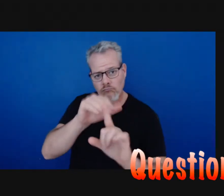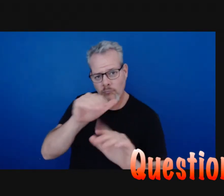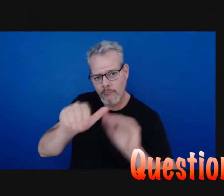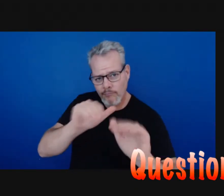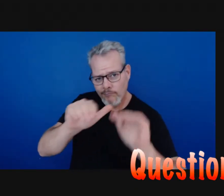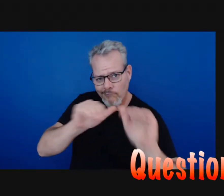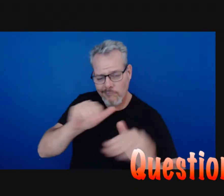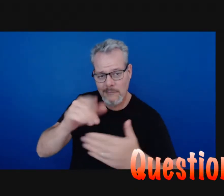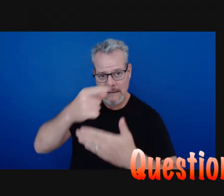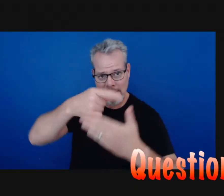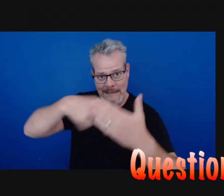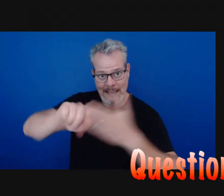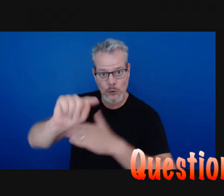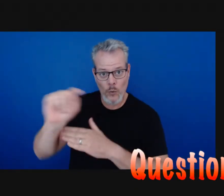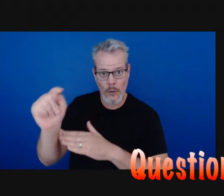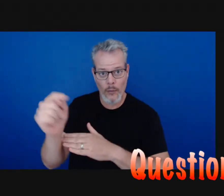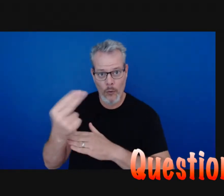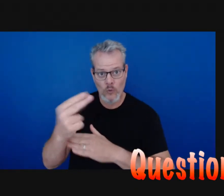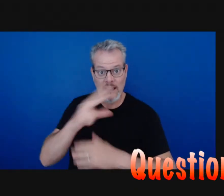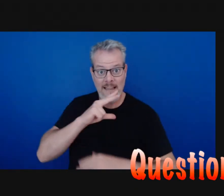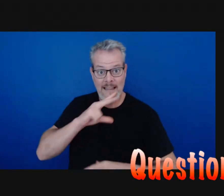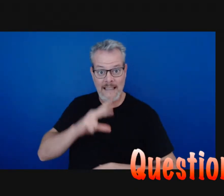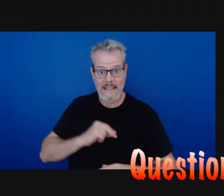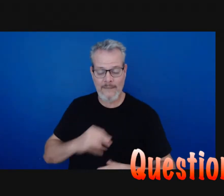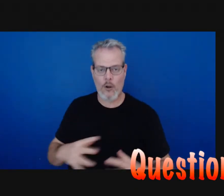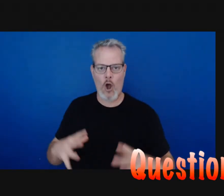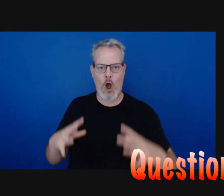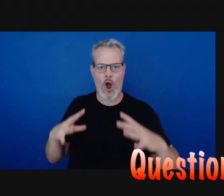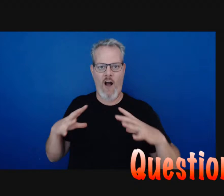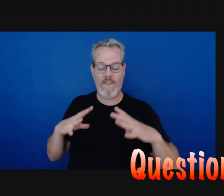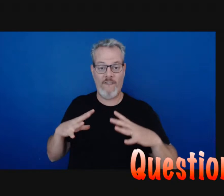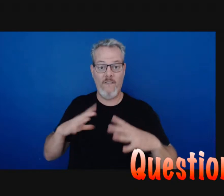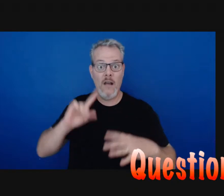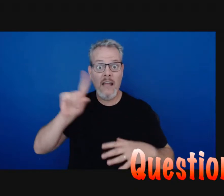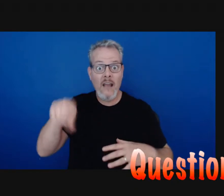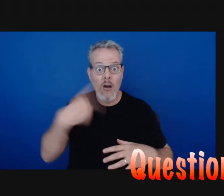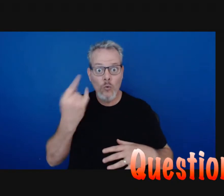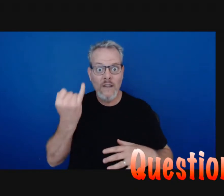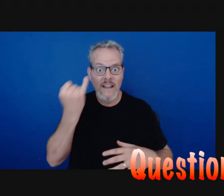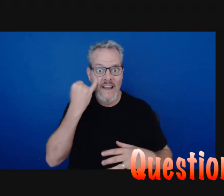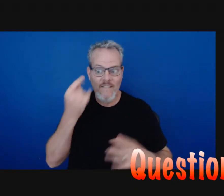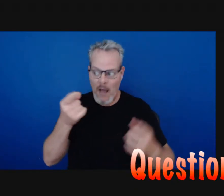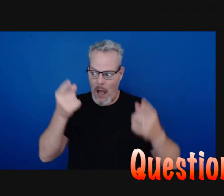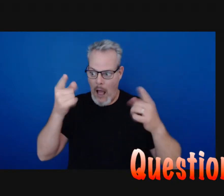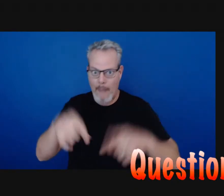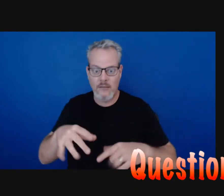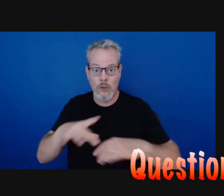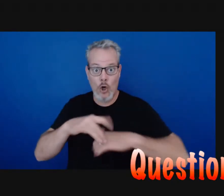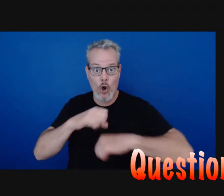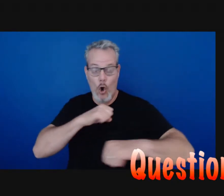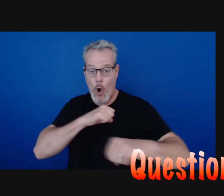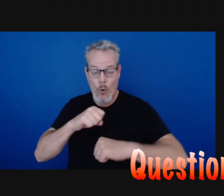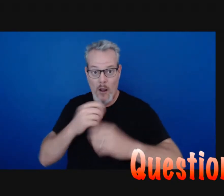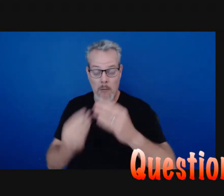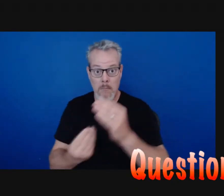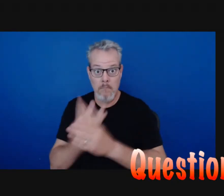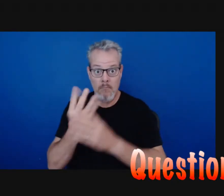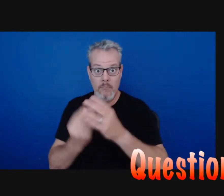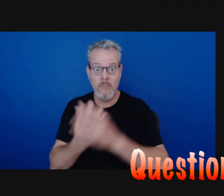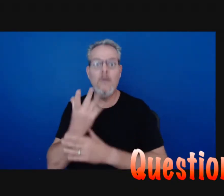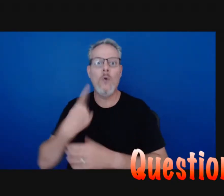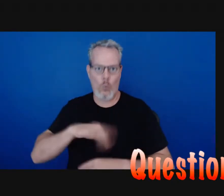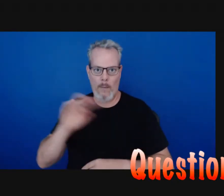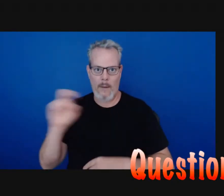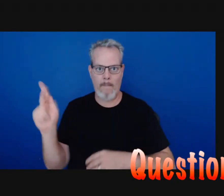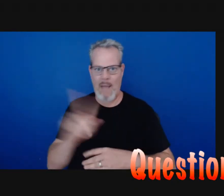If we get an eruption, an intrusion that's strong, we'll probably come online and go through it immediately and talk about what's happening. But